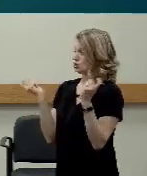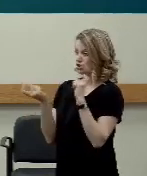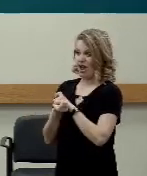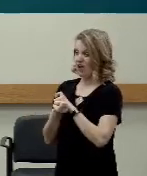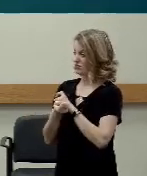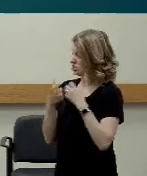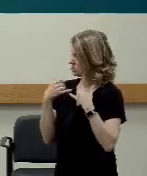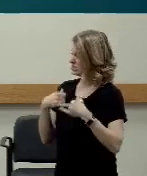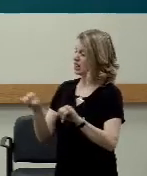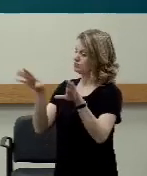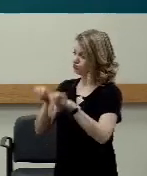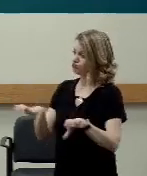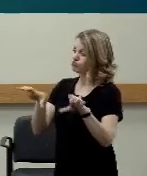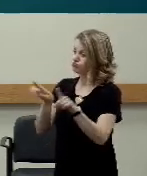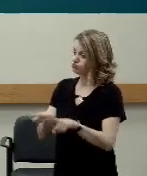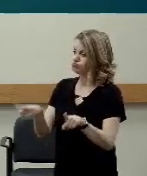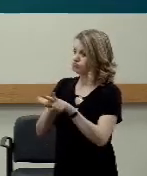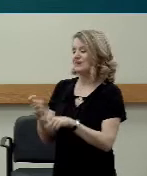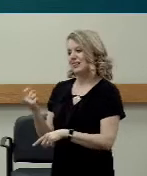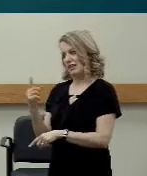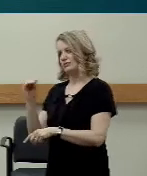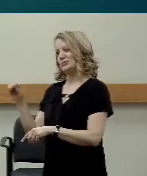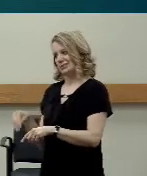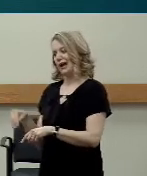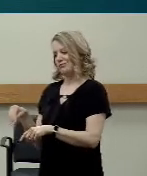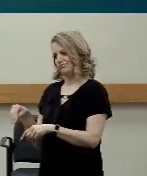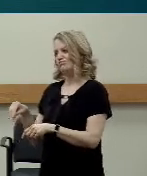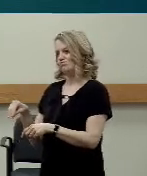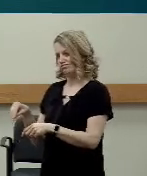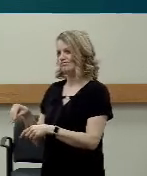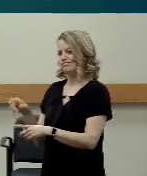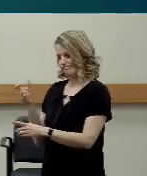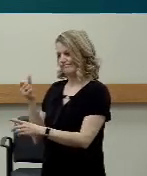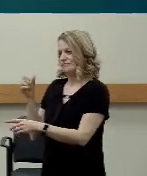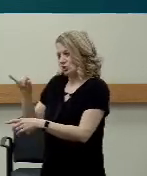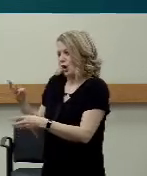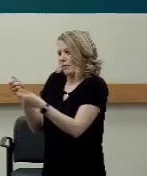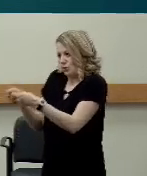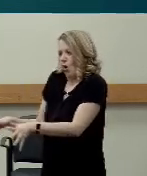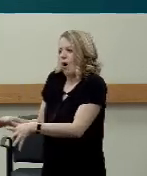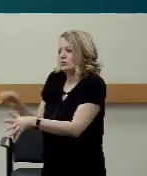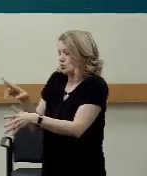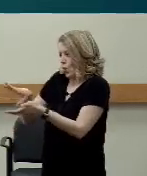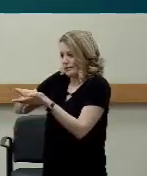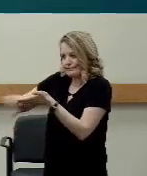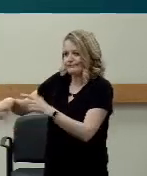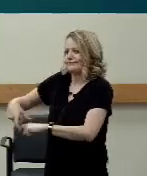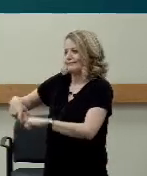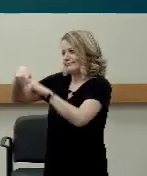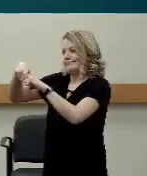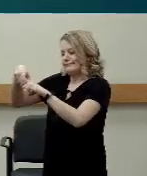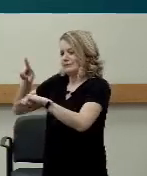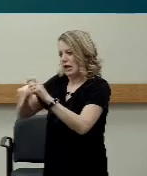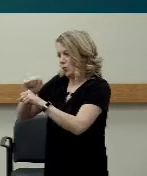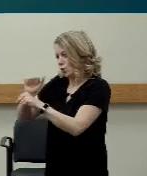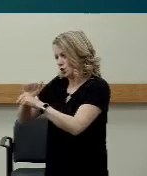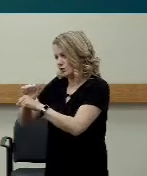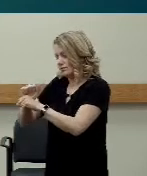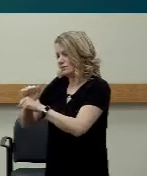ordinance. 11% were affected. Now, what's important to know, and this isn't